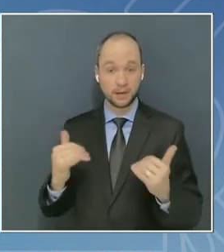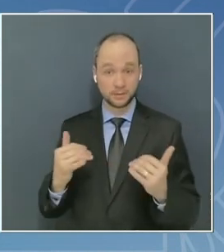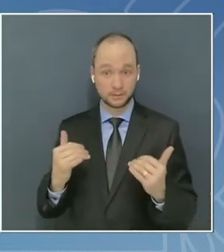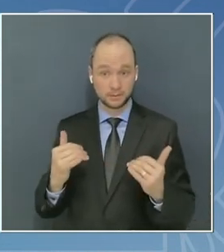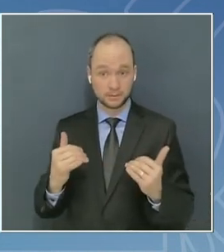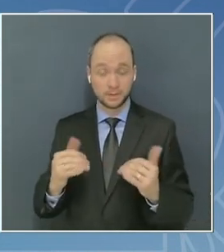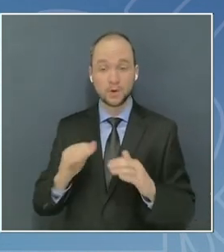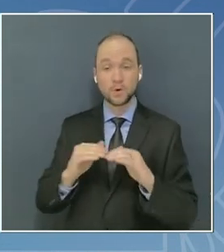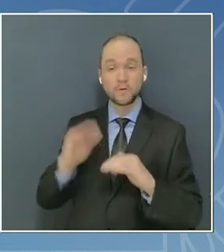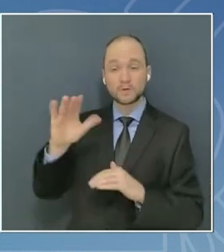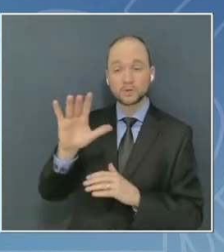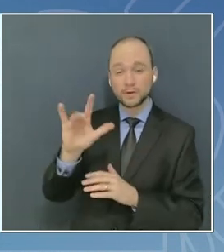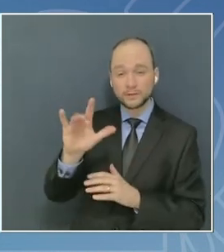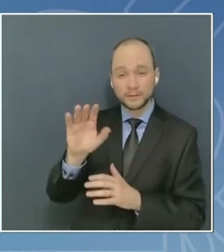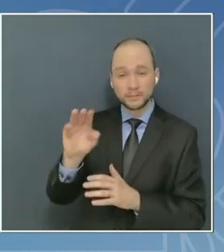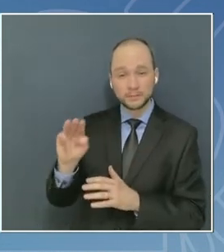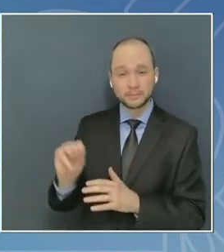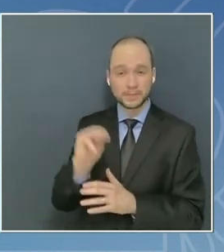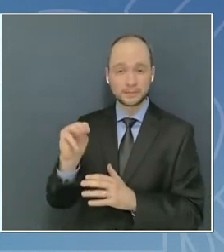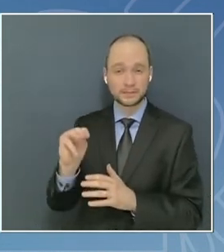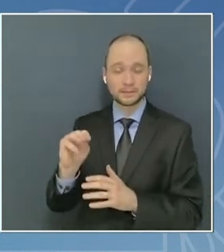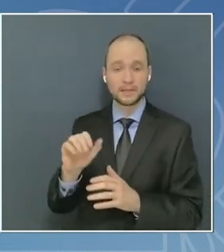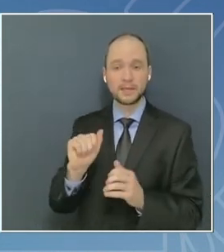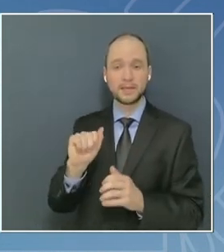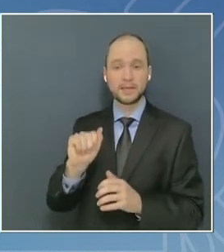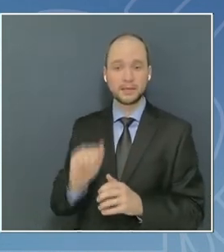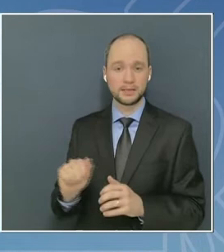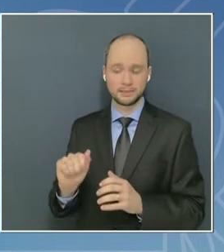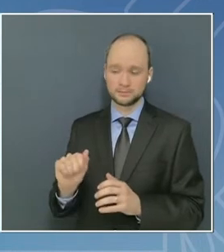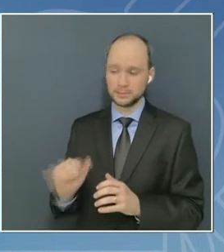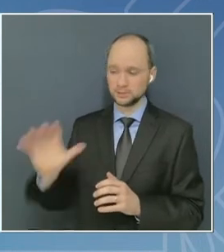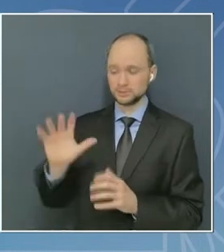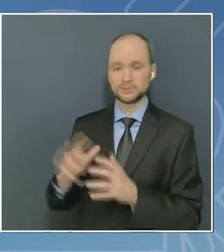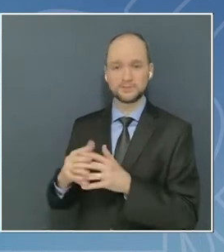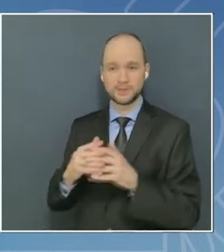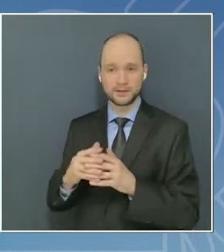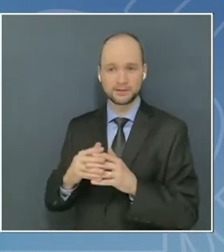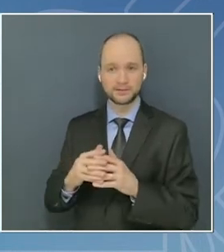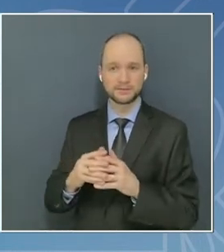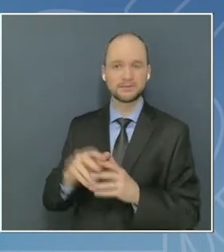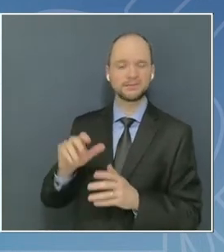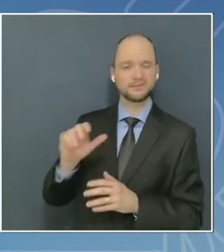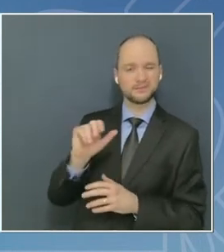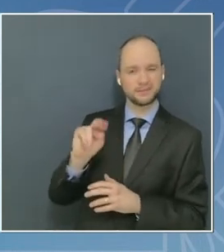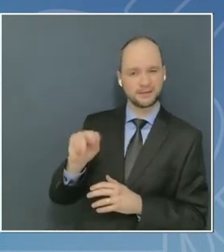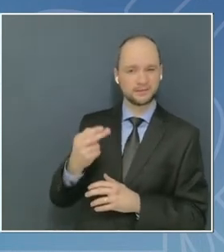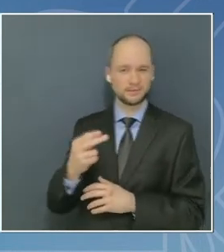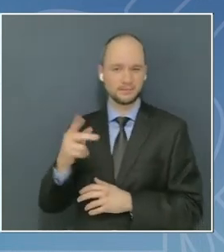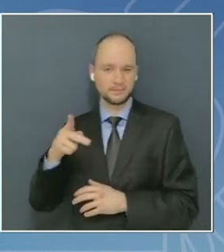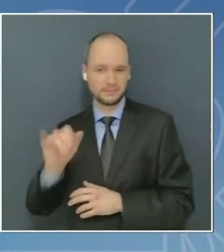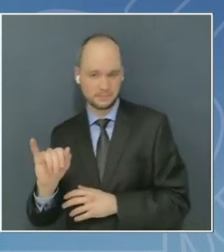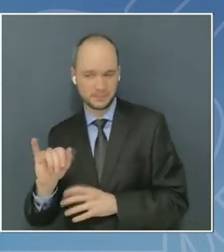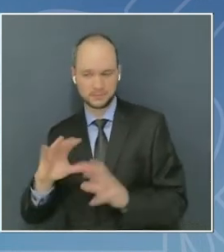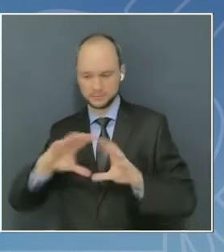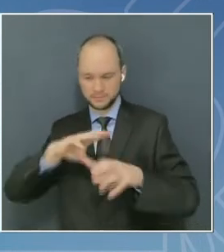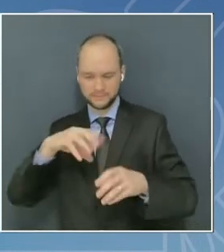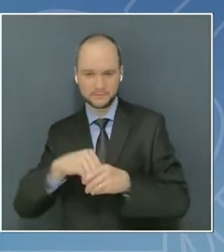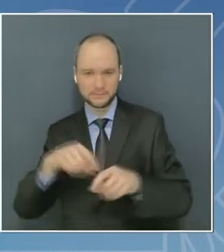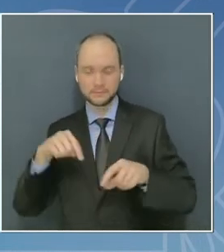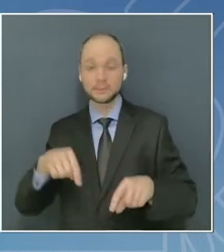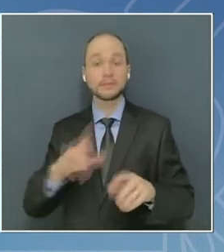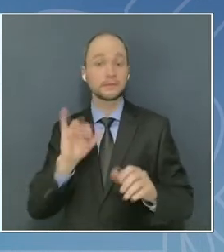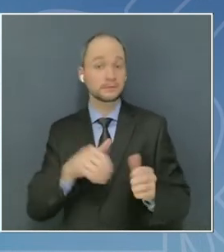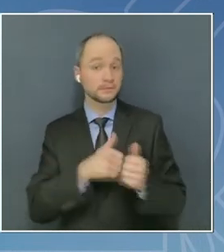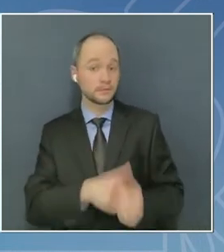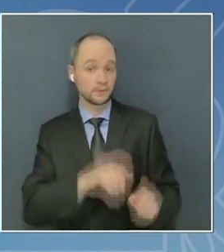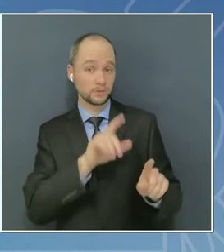over 25 million Asian Americans, Native Hawaiians, and Pacific Islanders living in the United States, according to the 2020 census. And we know that